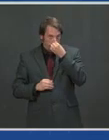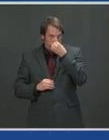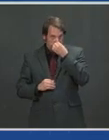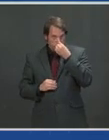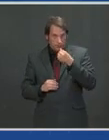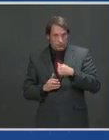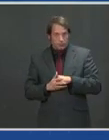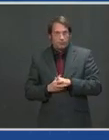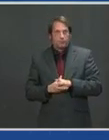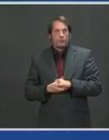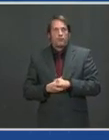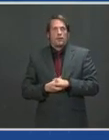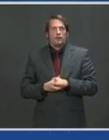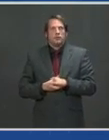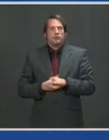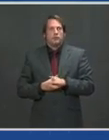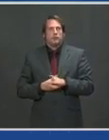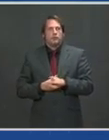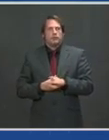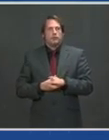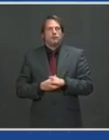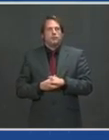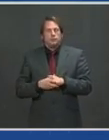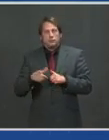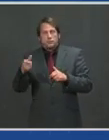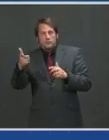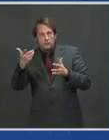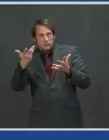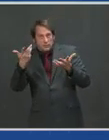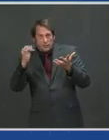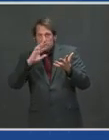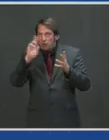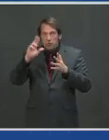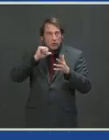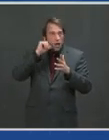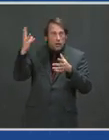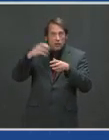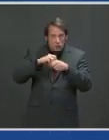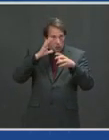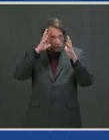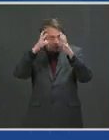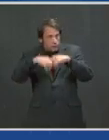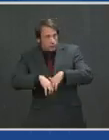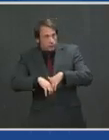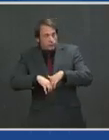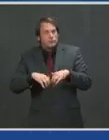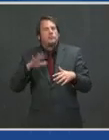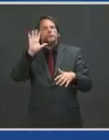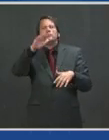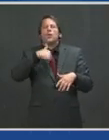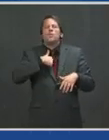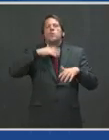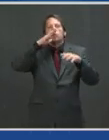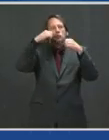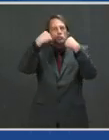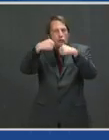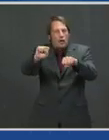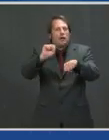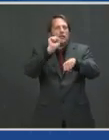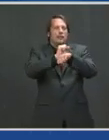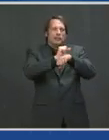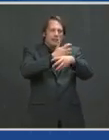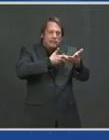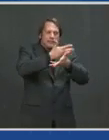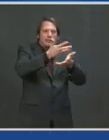plan passed along party lines? Look, what I said was I would try to work with my friends on the other